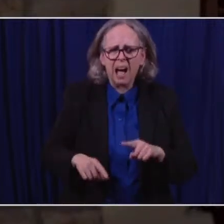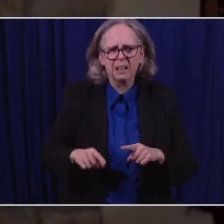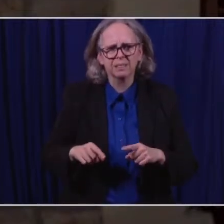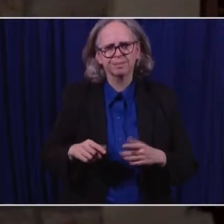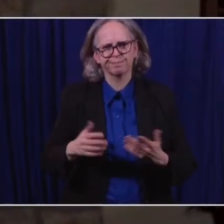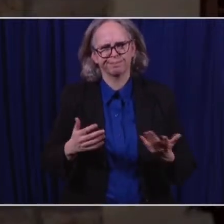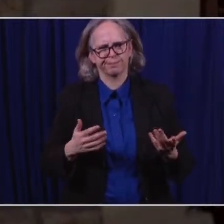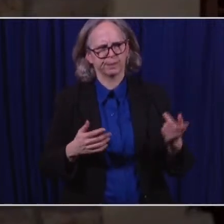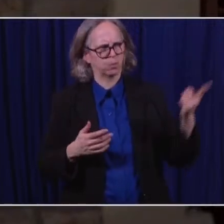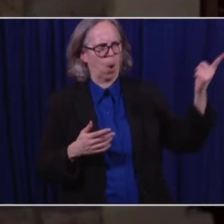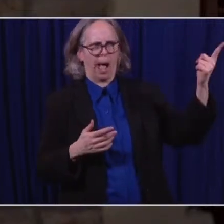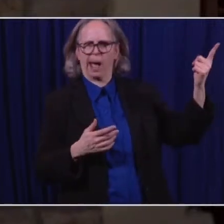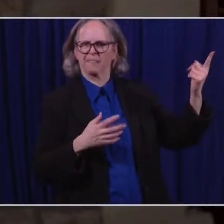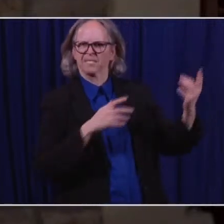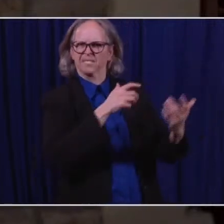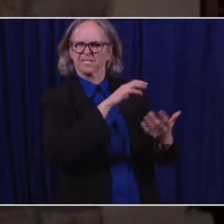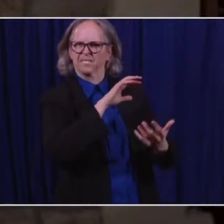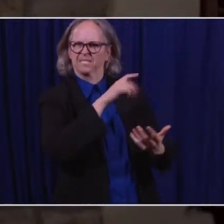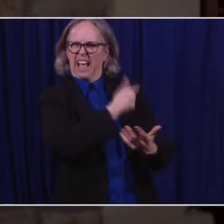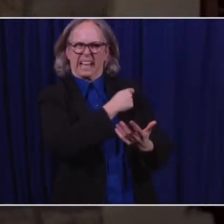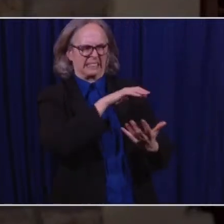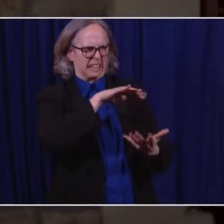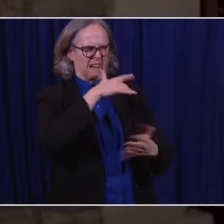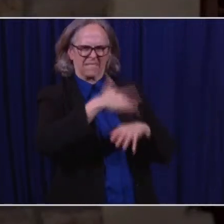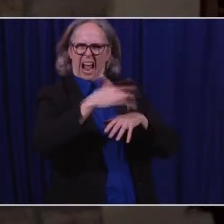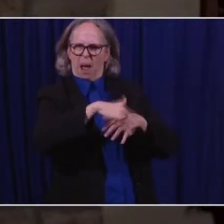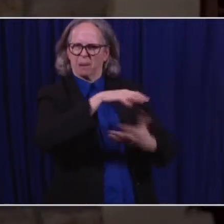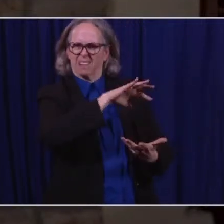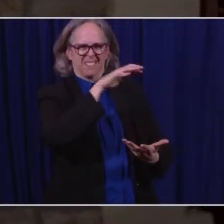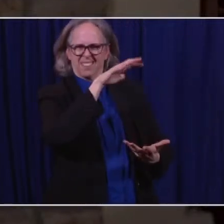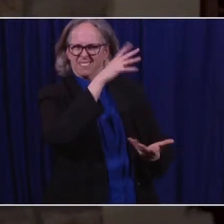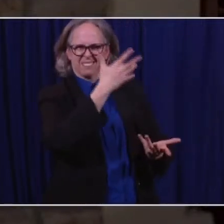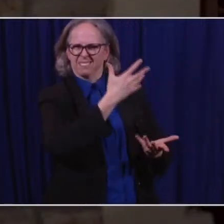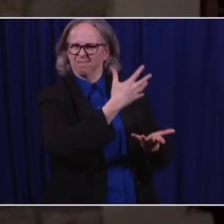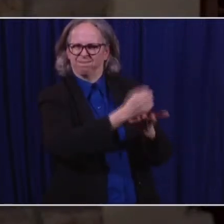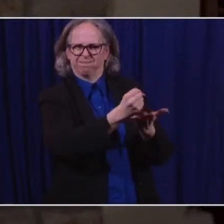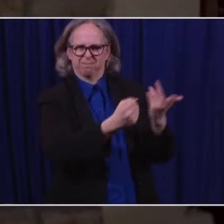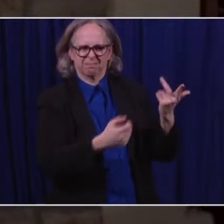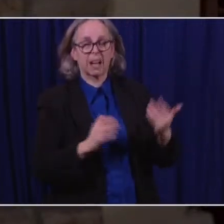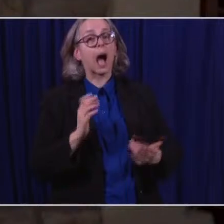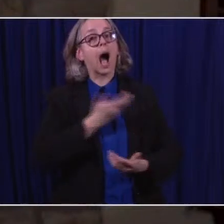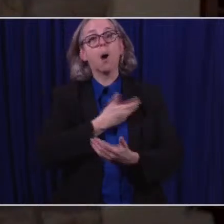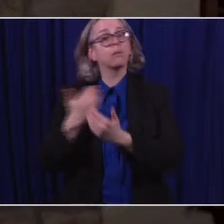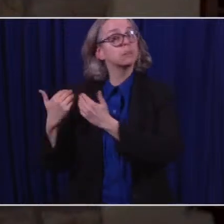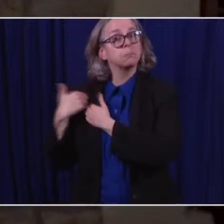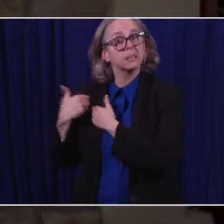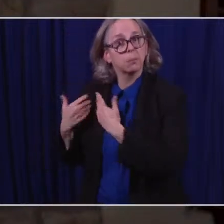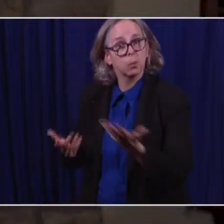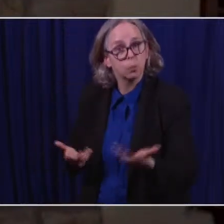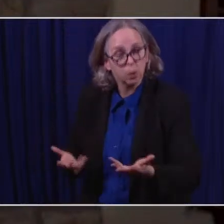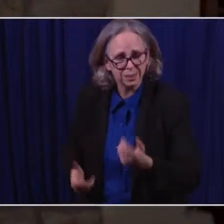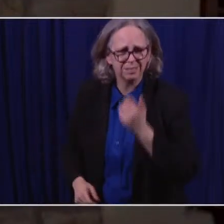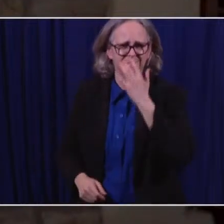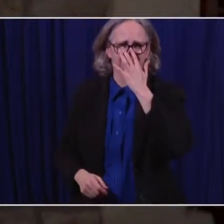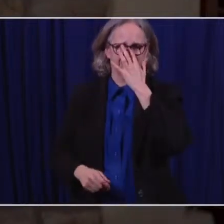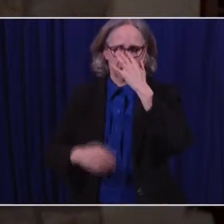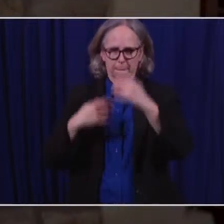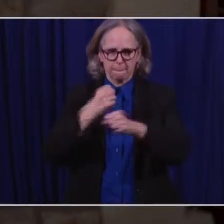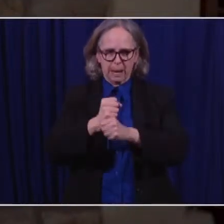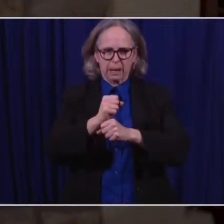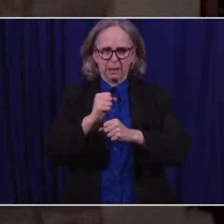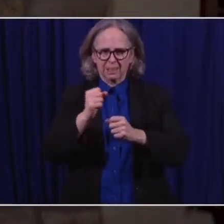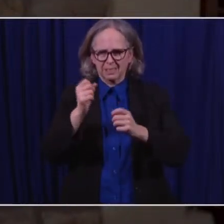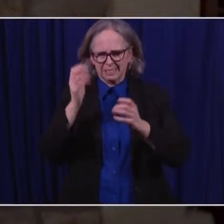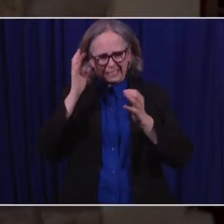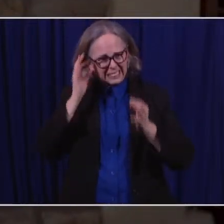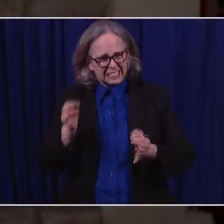Our job is to try the best we can to make decisions where we can save the most lives, where we can get